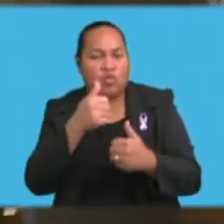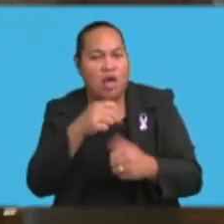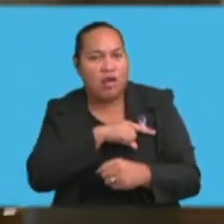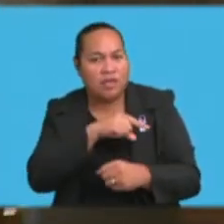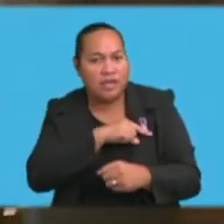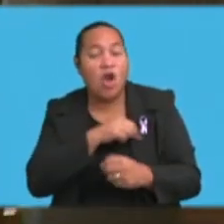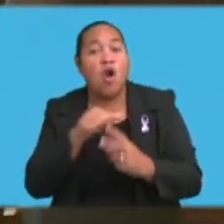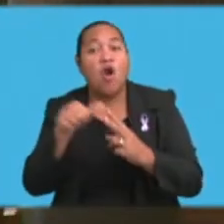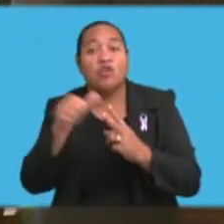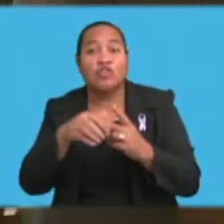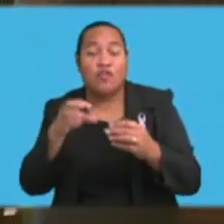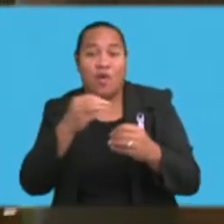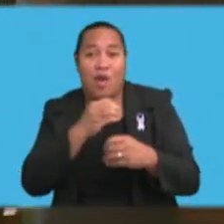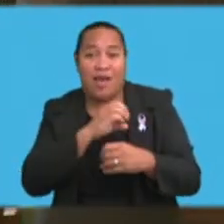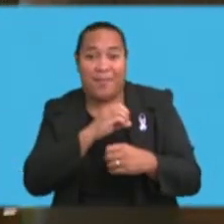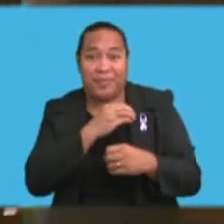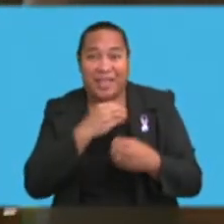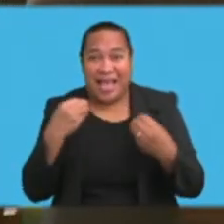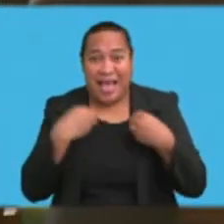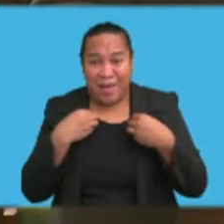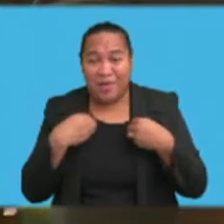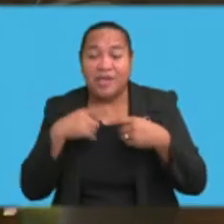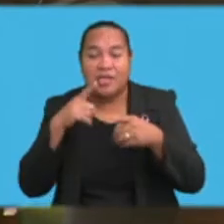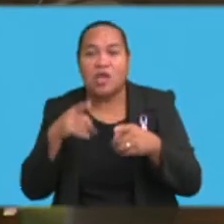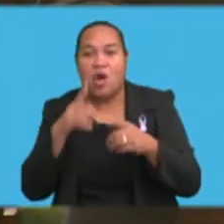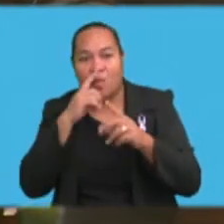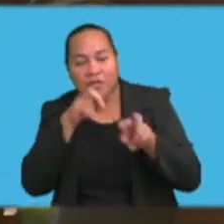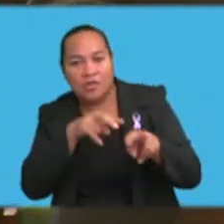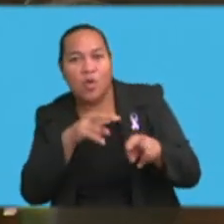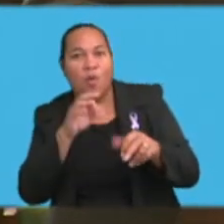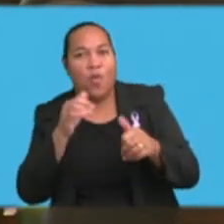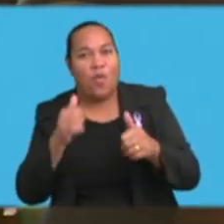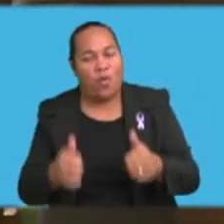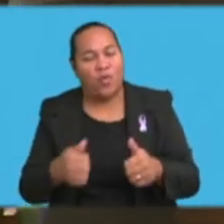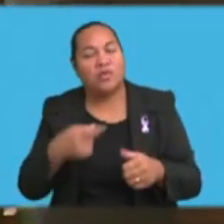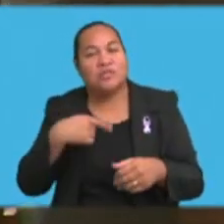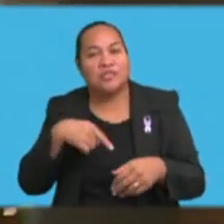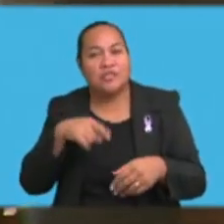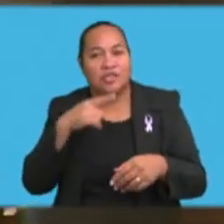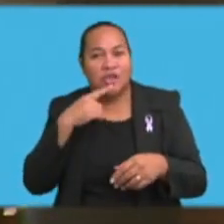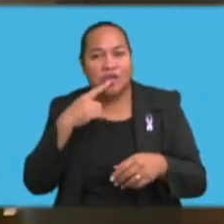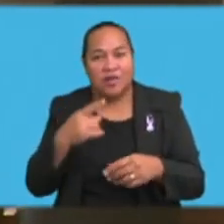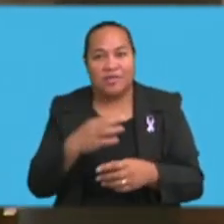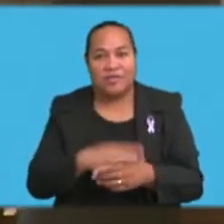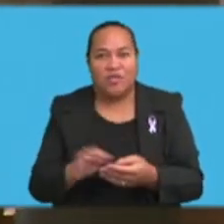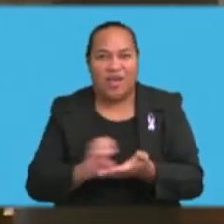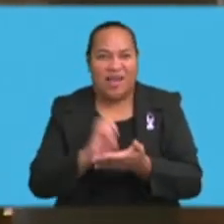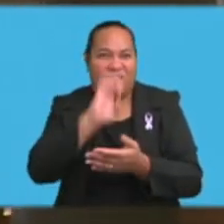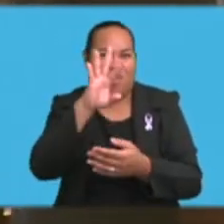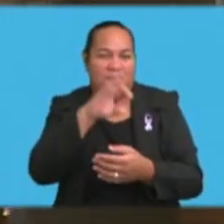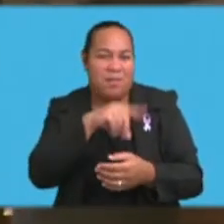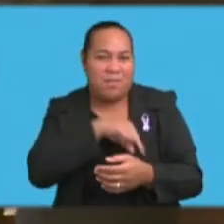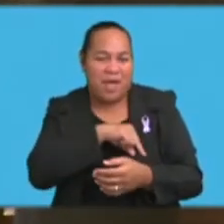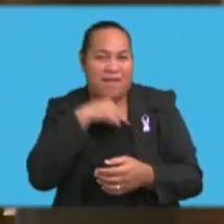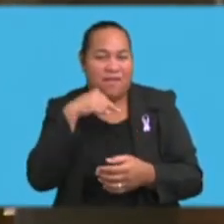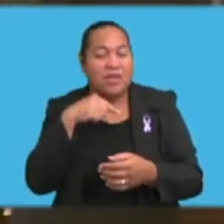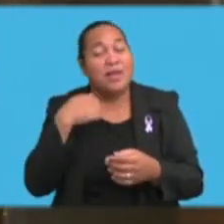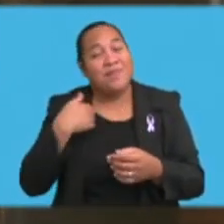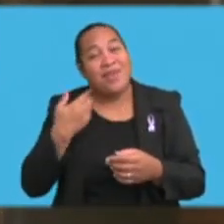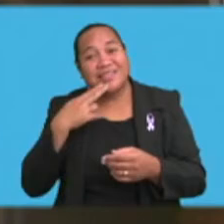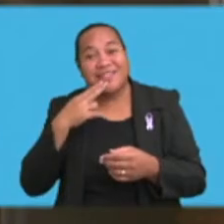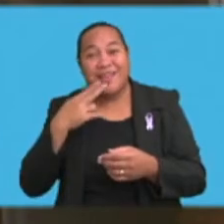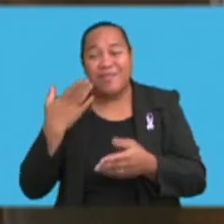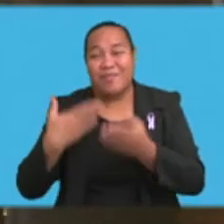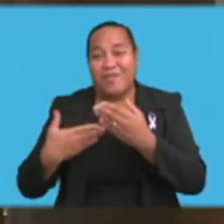reputation, and on the satisfaction level of employees, managers and customers, and on economic benefits. And as I've mentioned